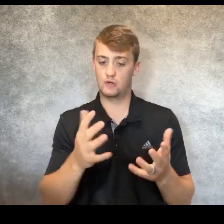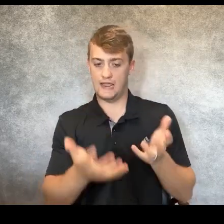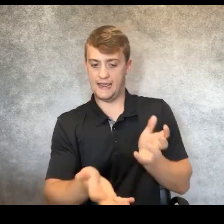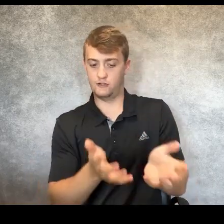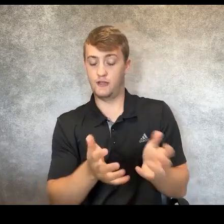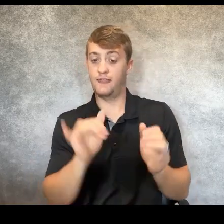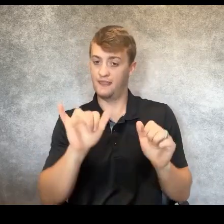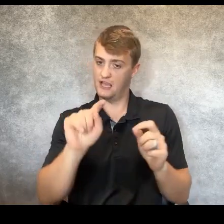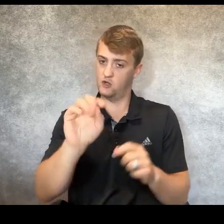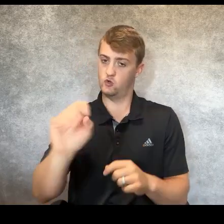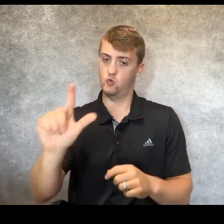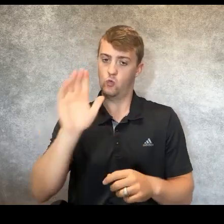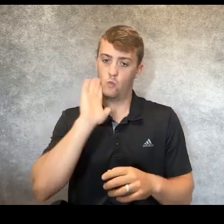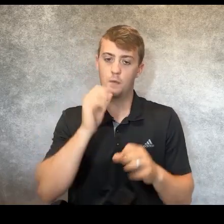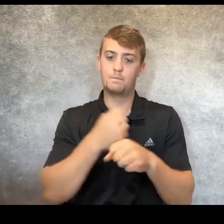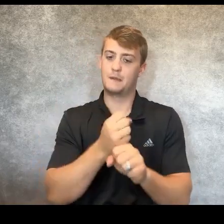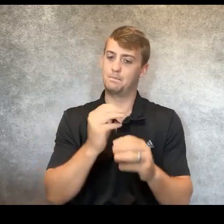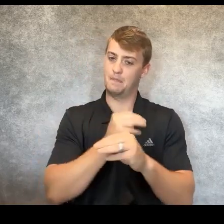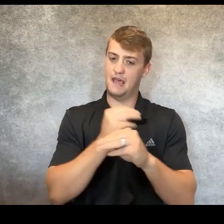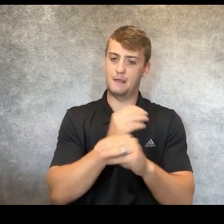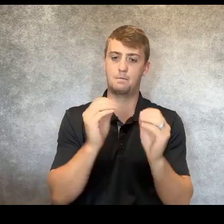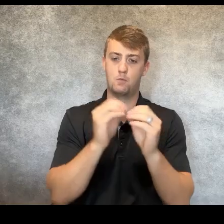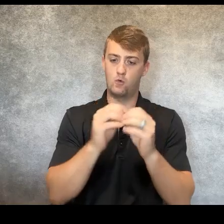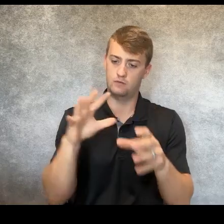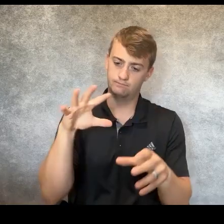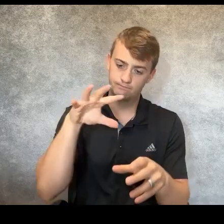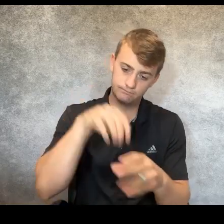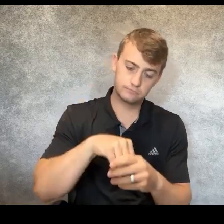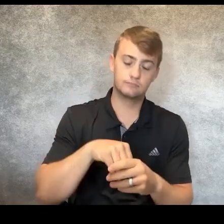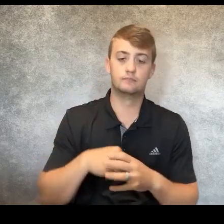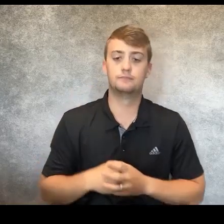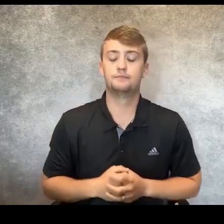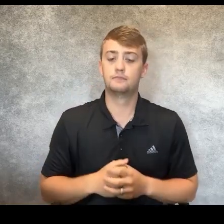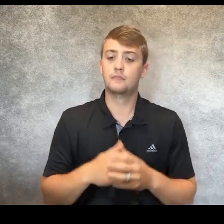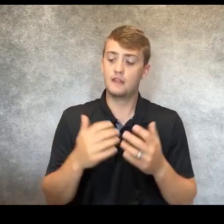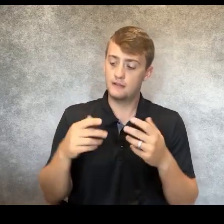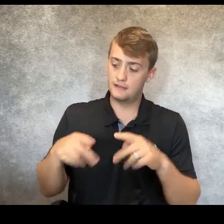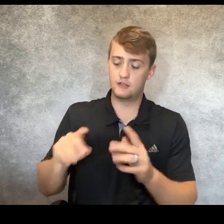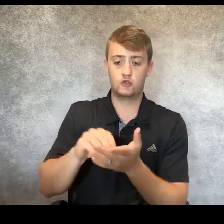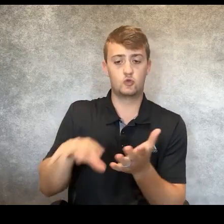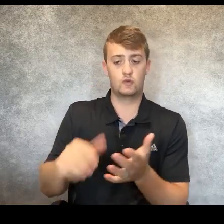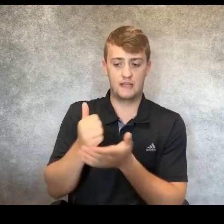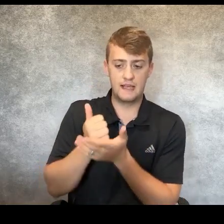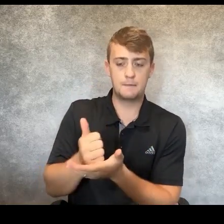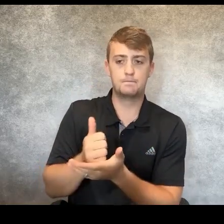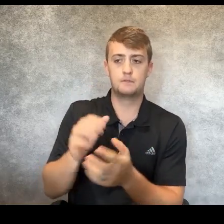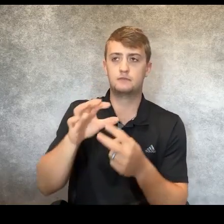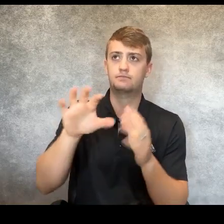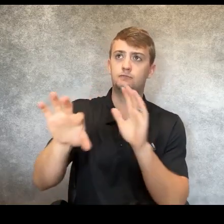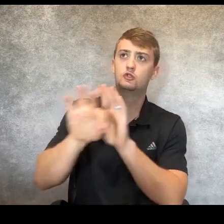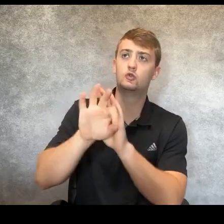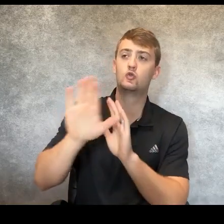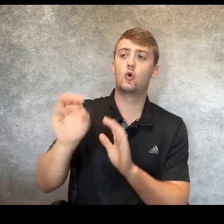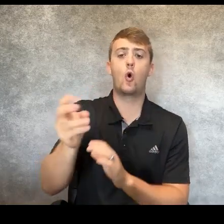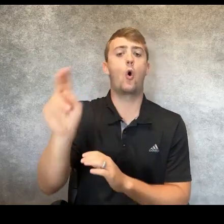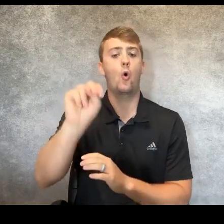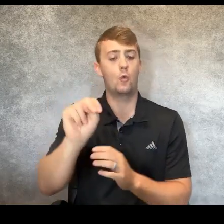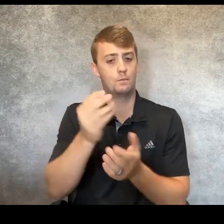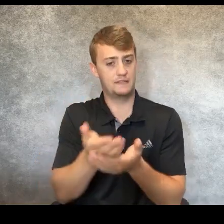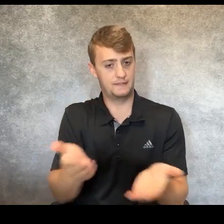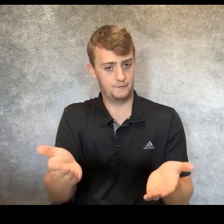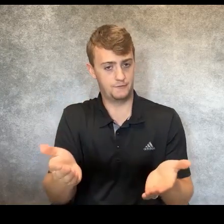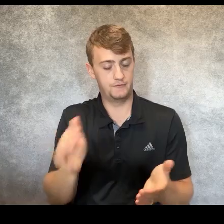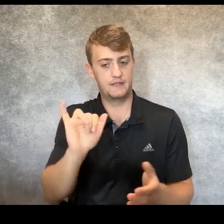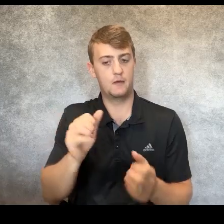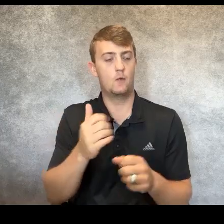these tools make math more inclusive and engaging. Let students help choose or create their own materials. This builds